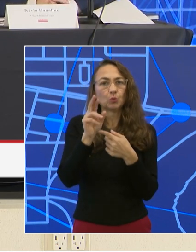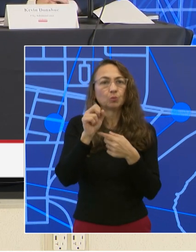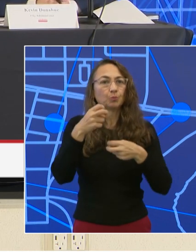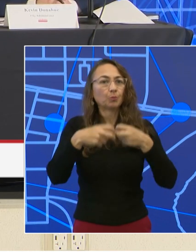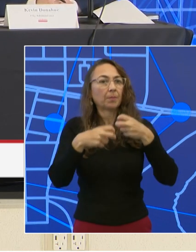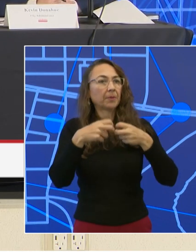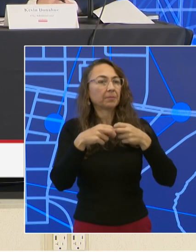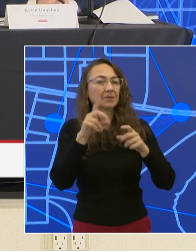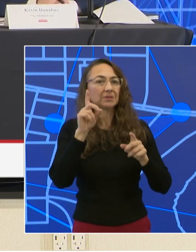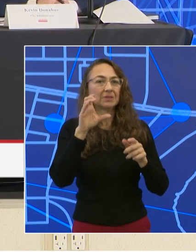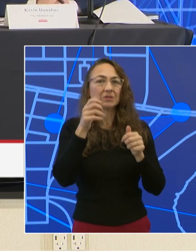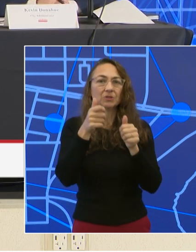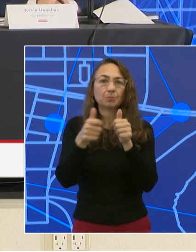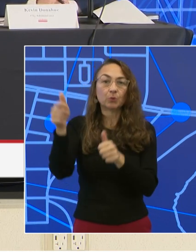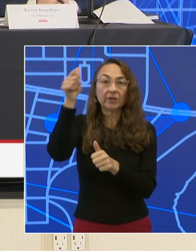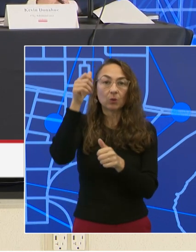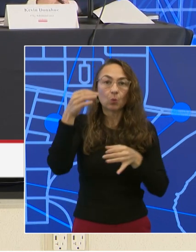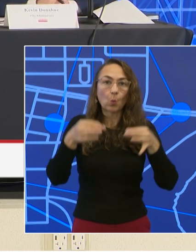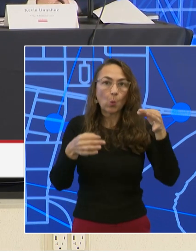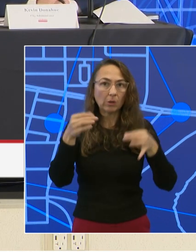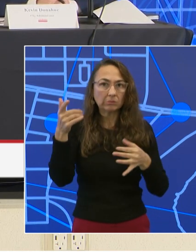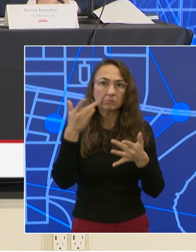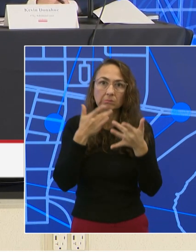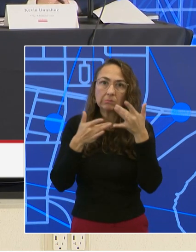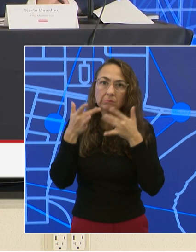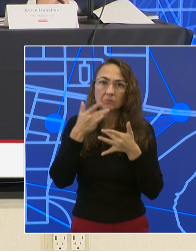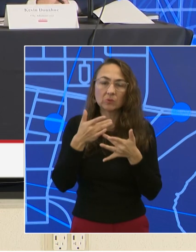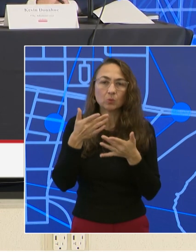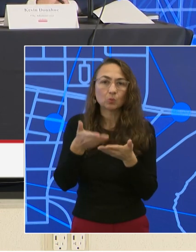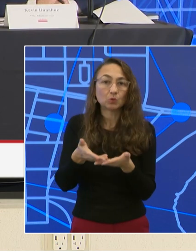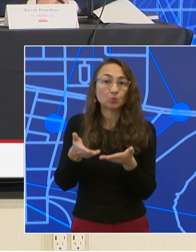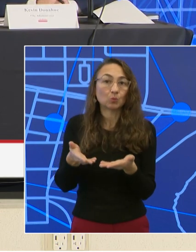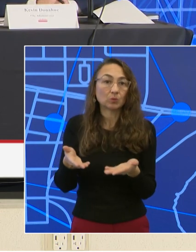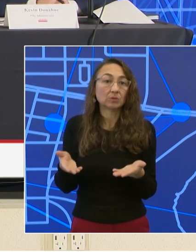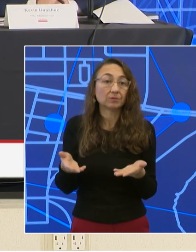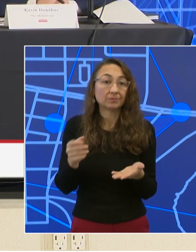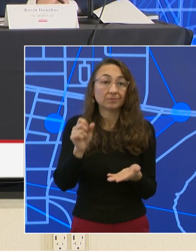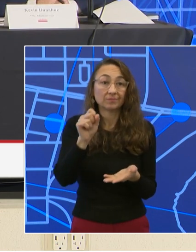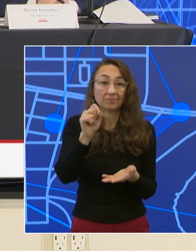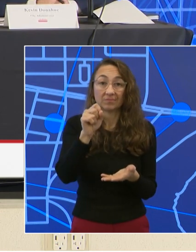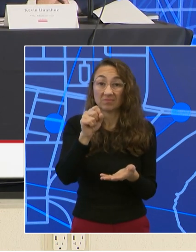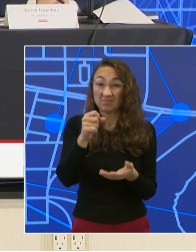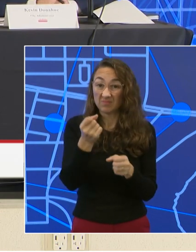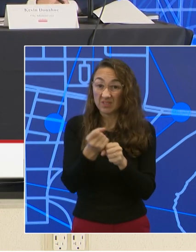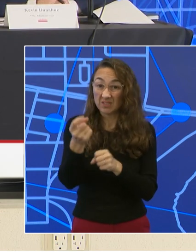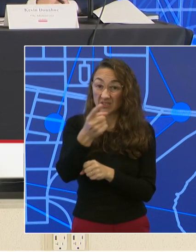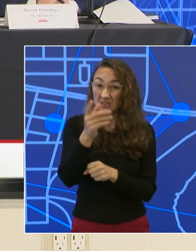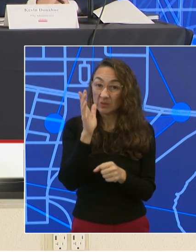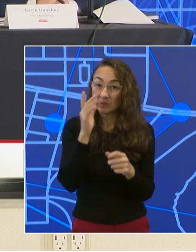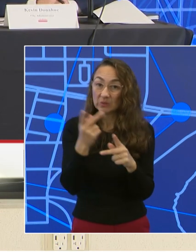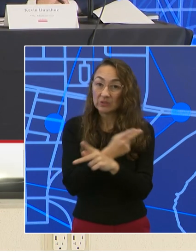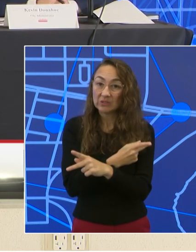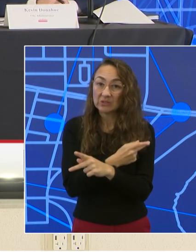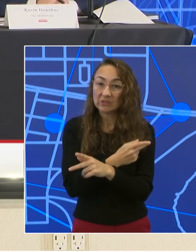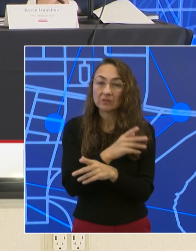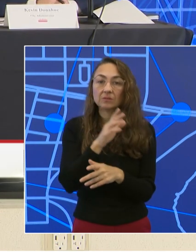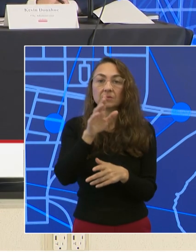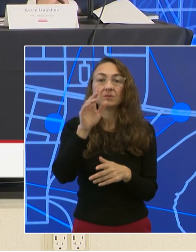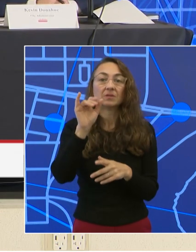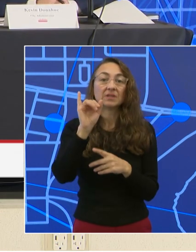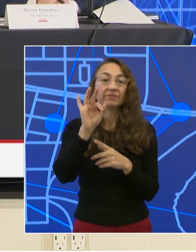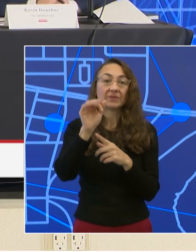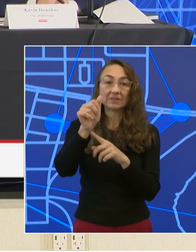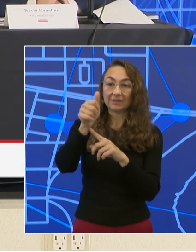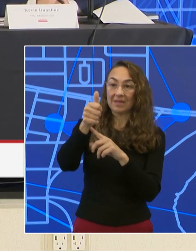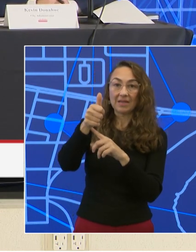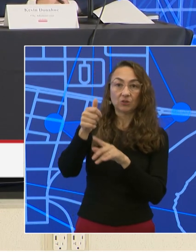now. Very significant problem. It's only going to get worse next year. It'll be even worse if the 10 judges that are sitting at the Senate right now don't